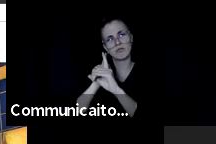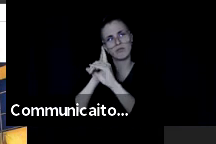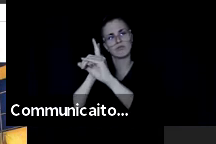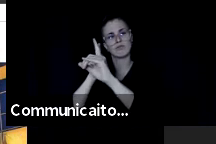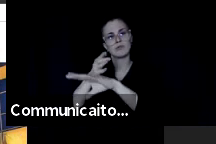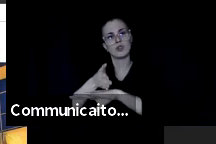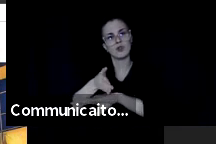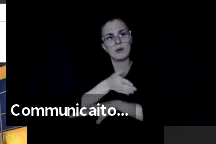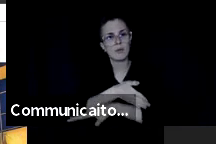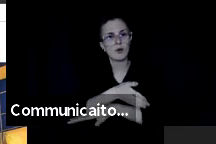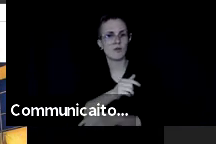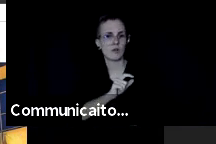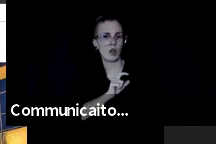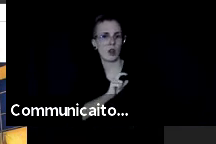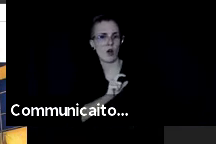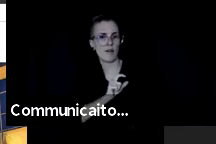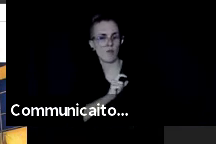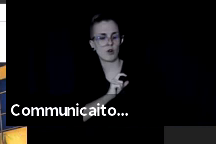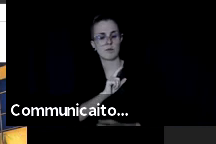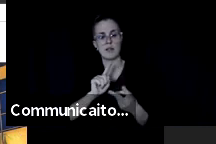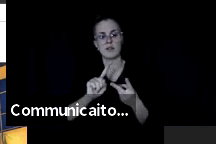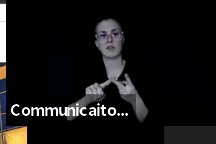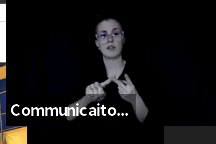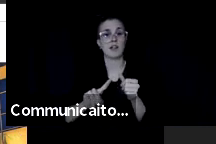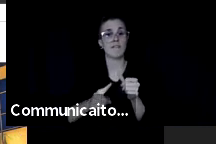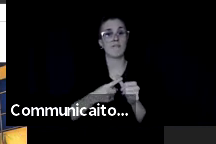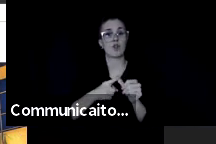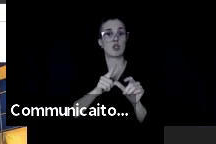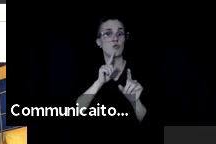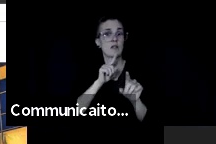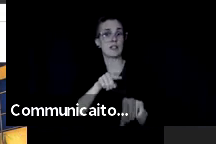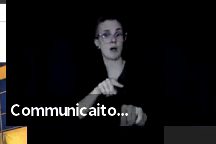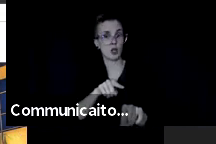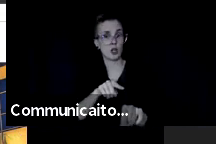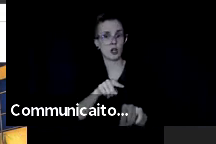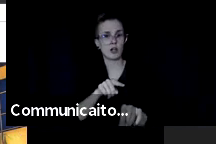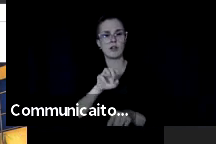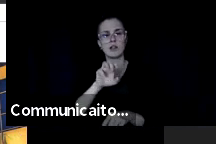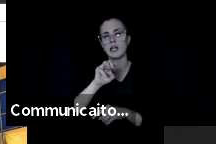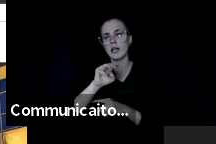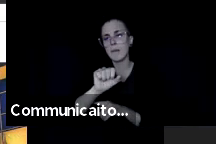law enforcement and first responder response to,